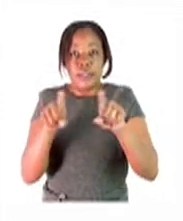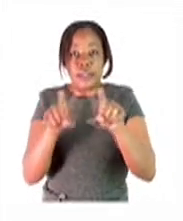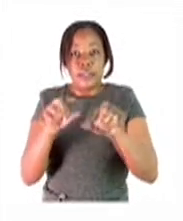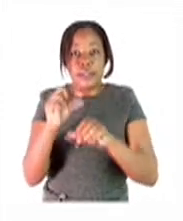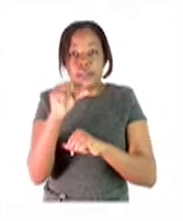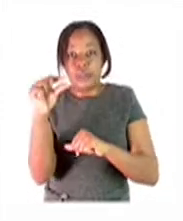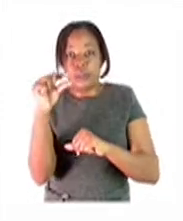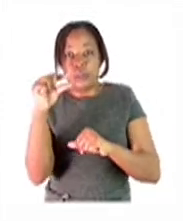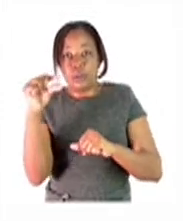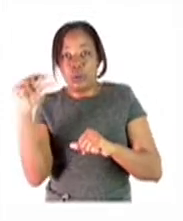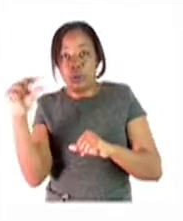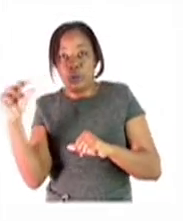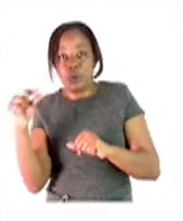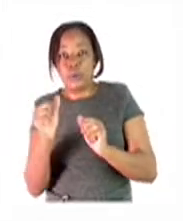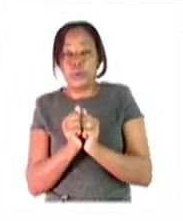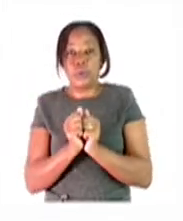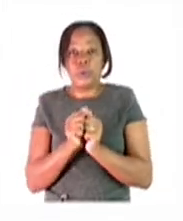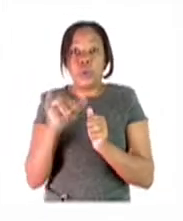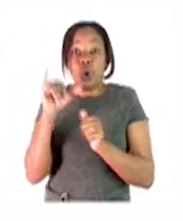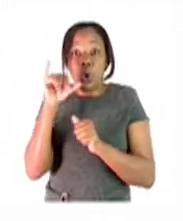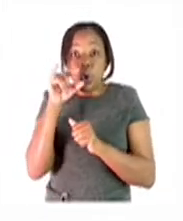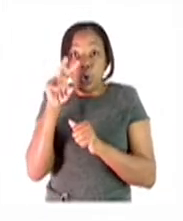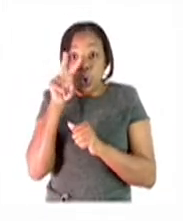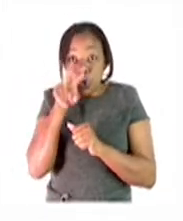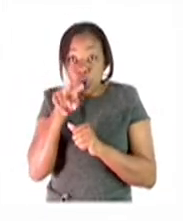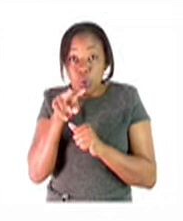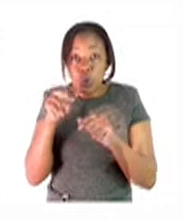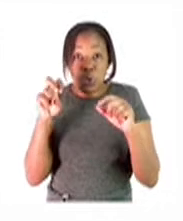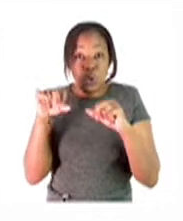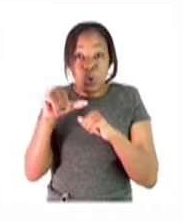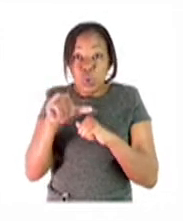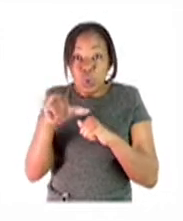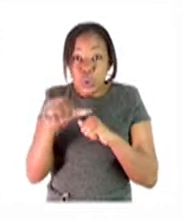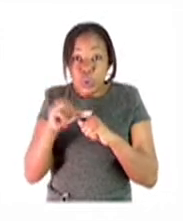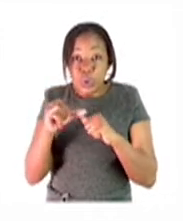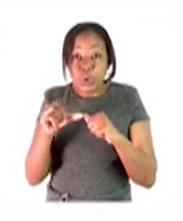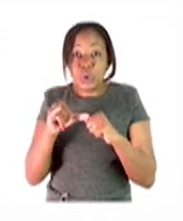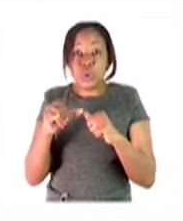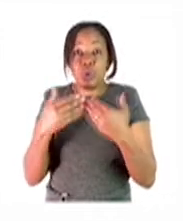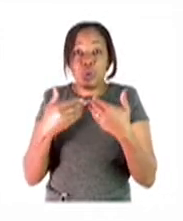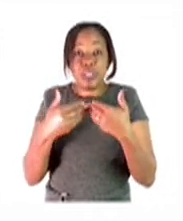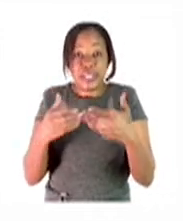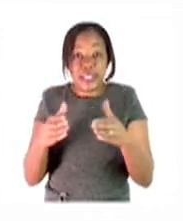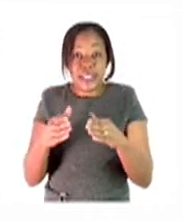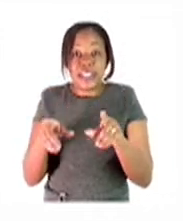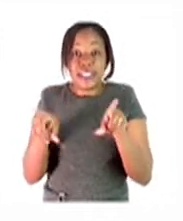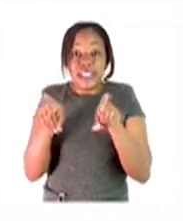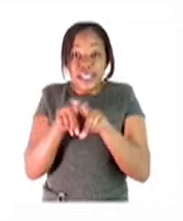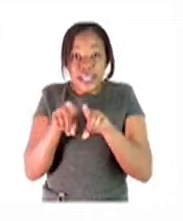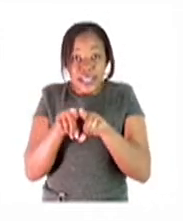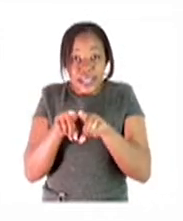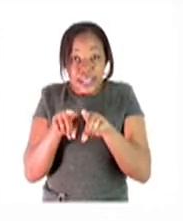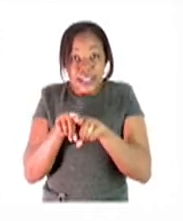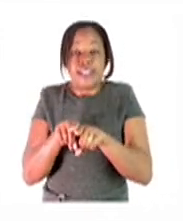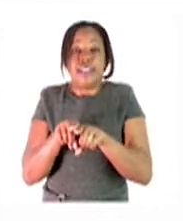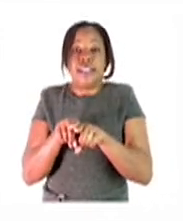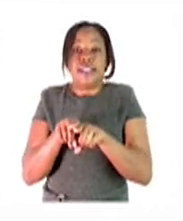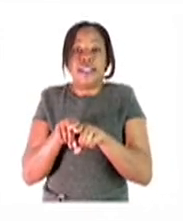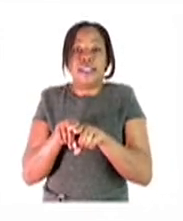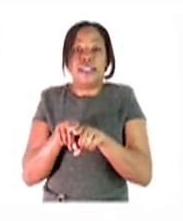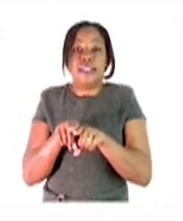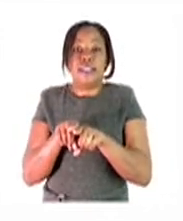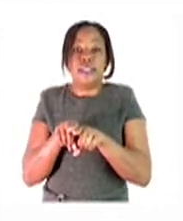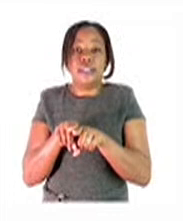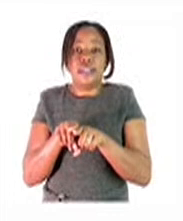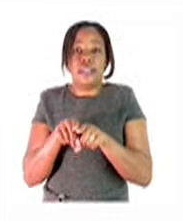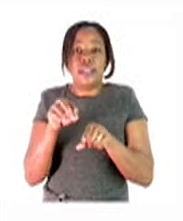that sound. The second one, what is that picture? Which word is starting with the sound of the name of